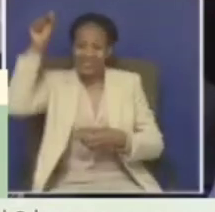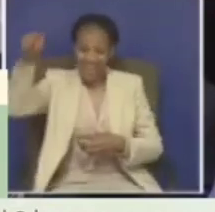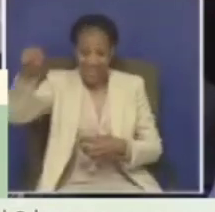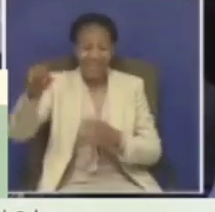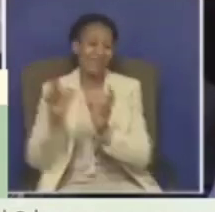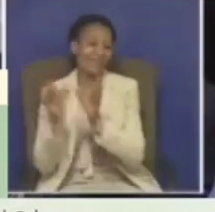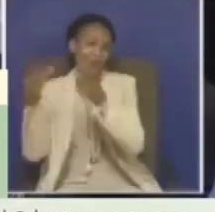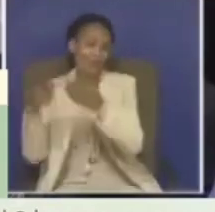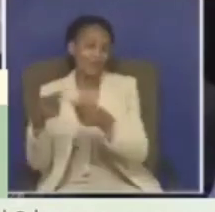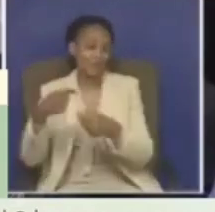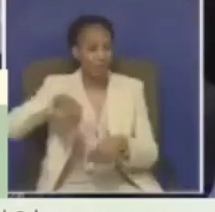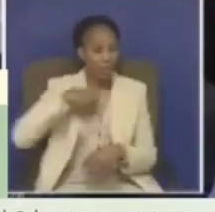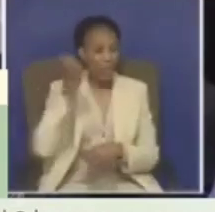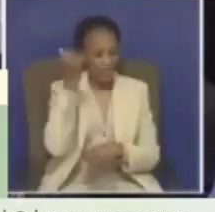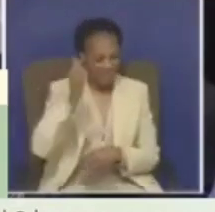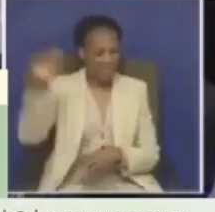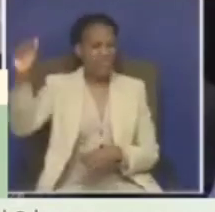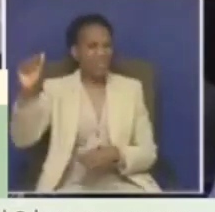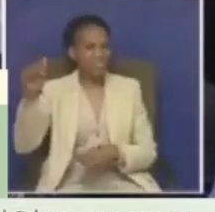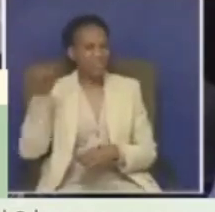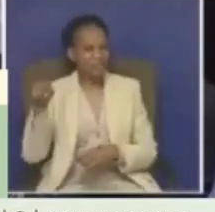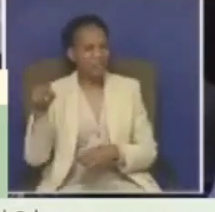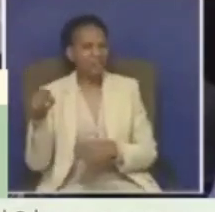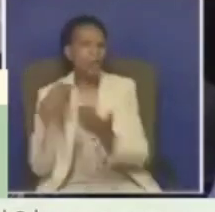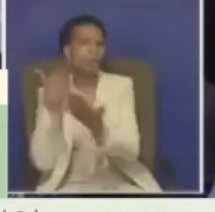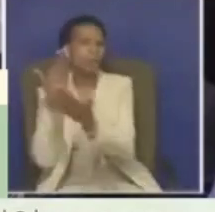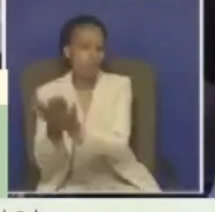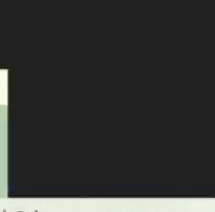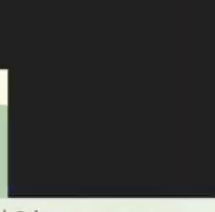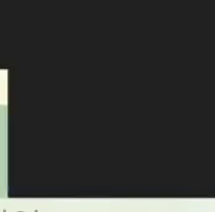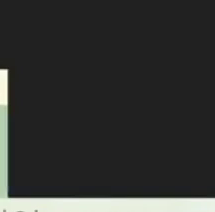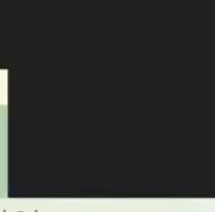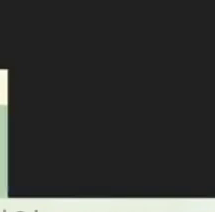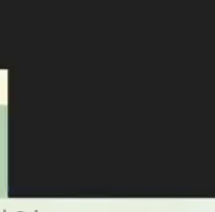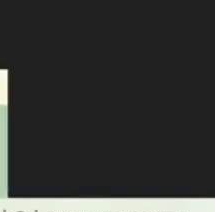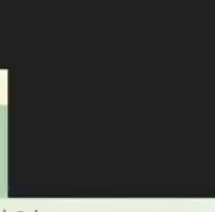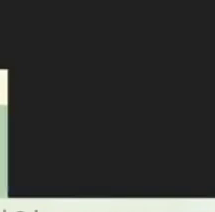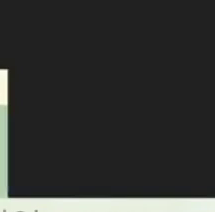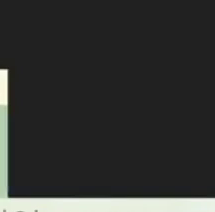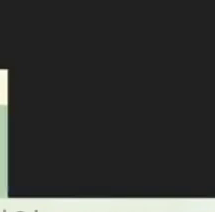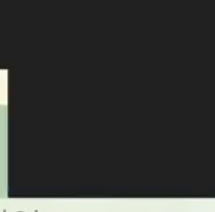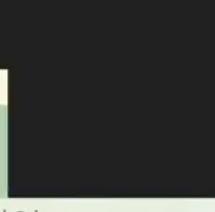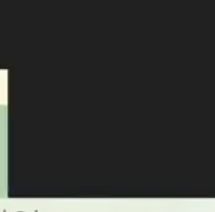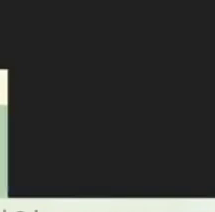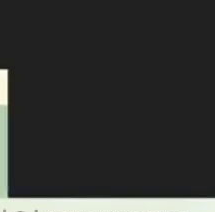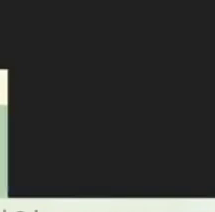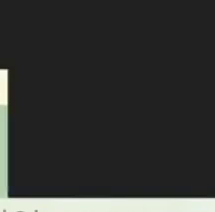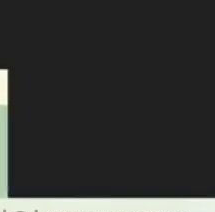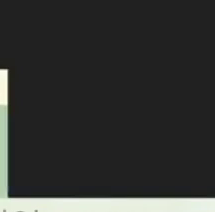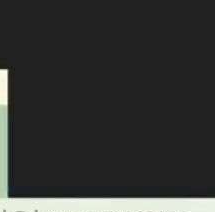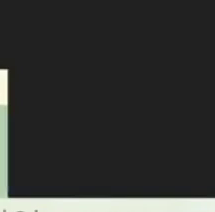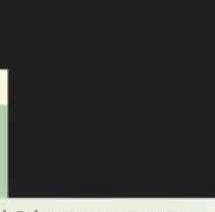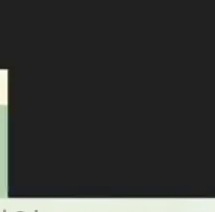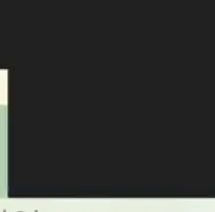why we reject the original motion and support the amendment. Thanks very much, Chair. On a point of order, Chair.